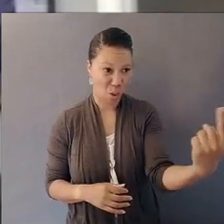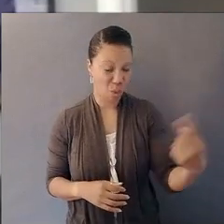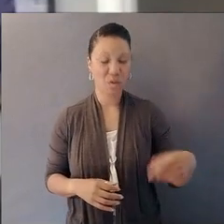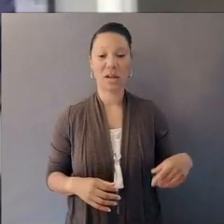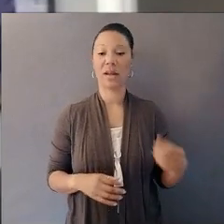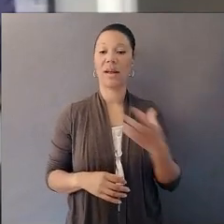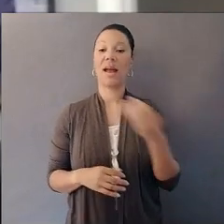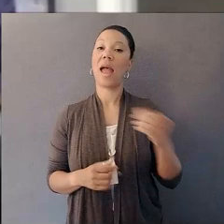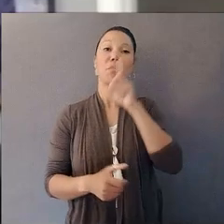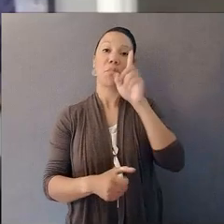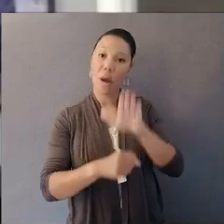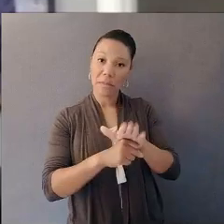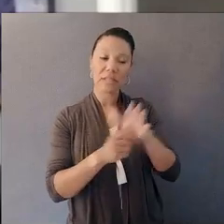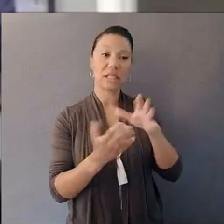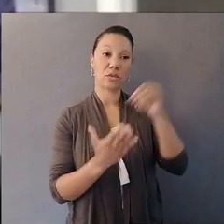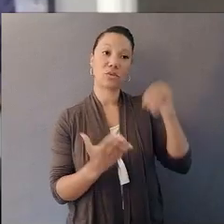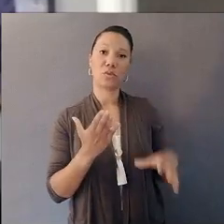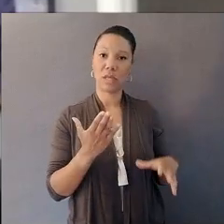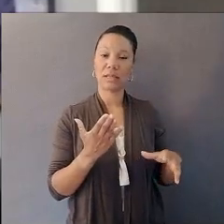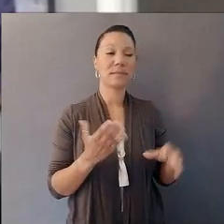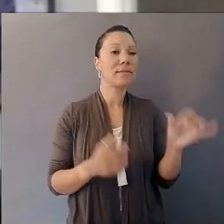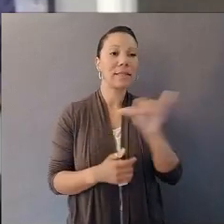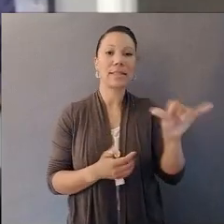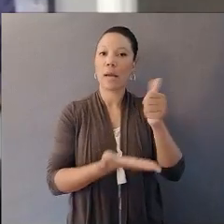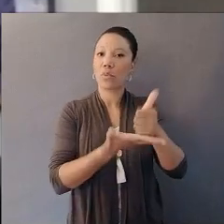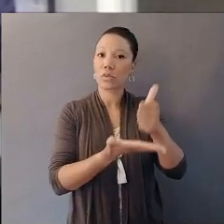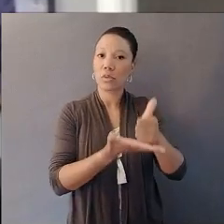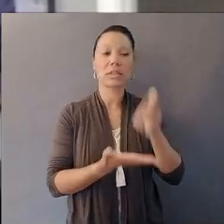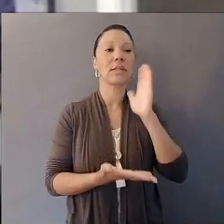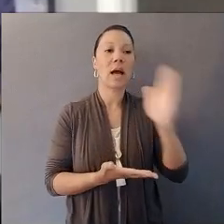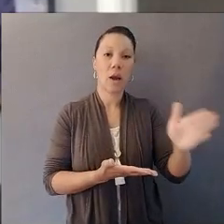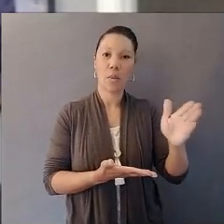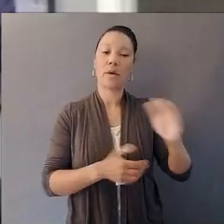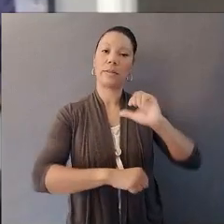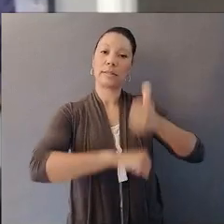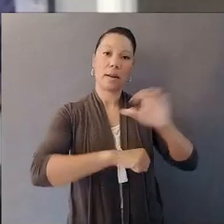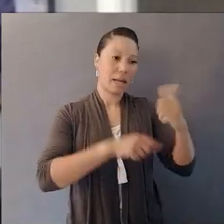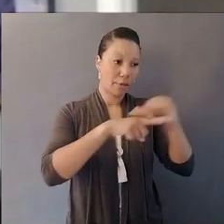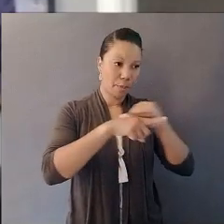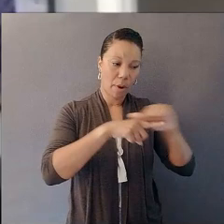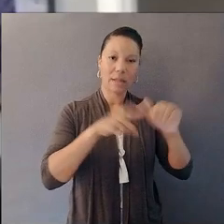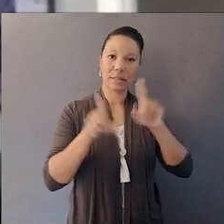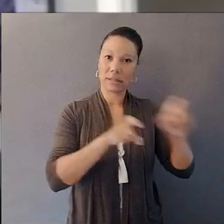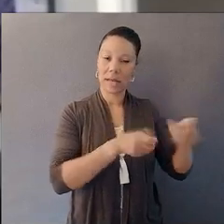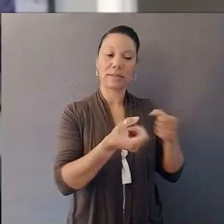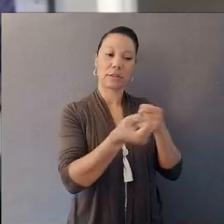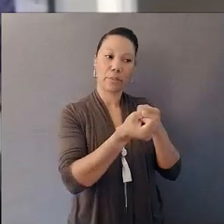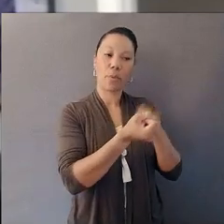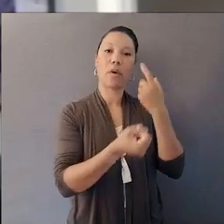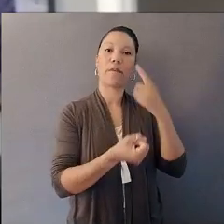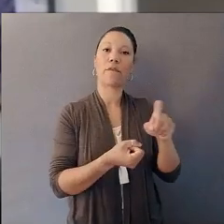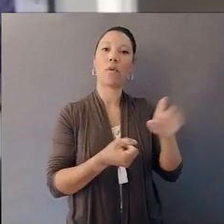and promising them the same resources that I would anyone, that I'll make them another practice test and that I'll support them as they get ready for the retest on June